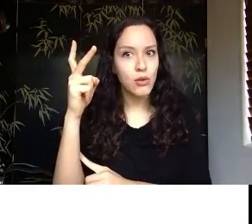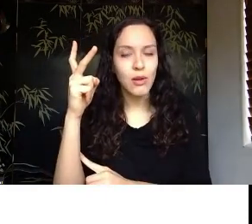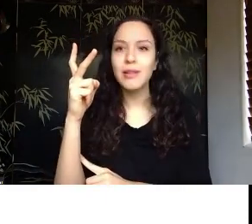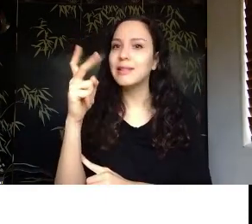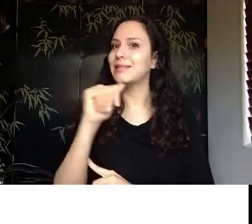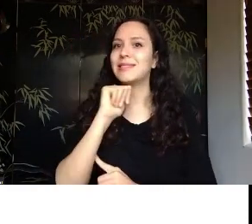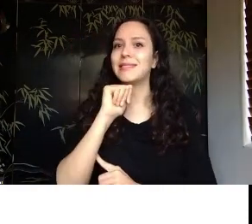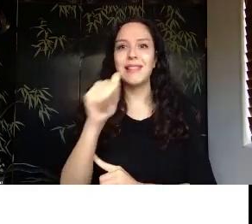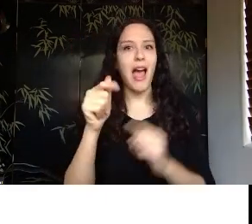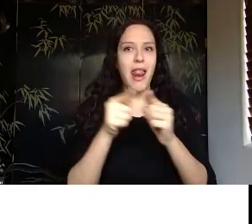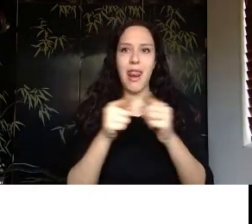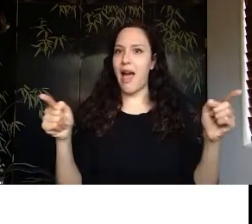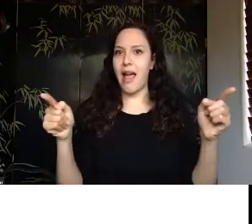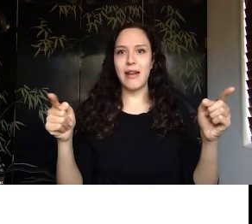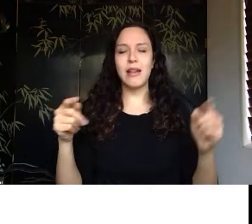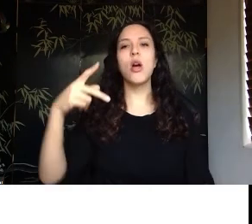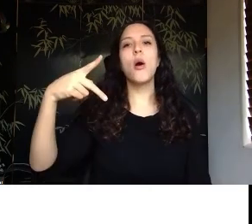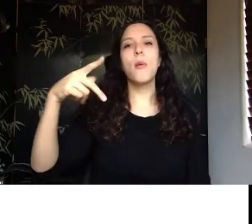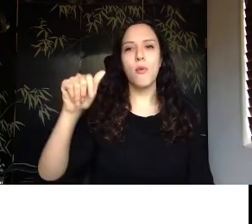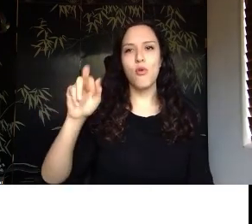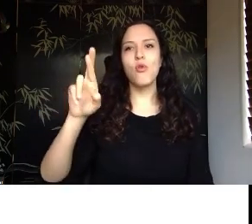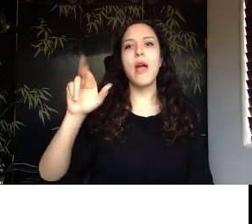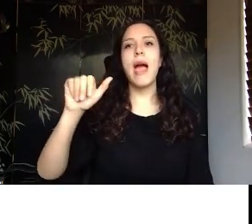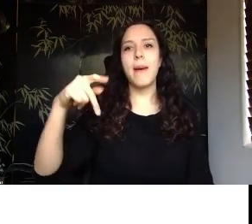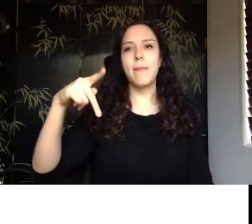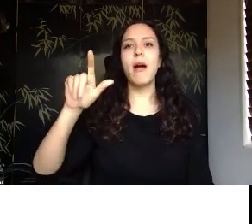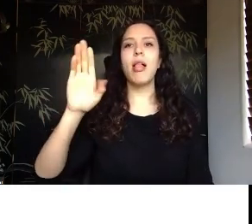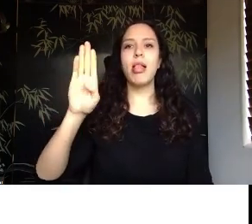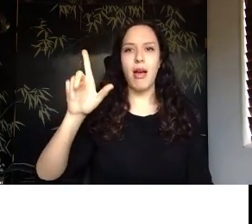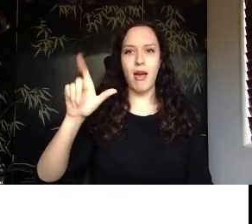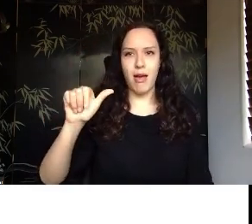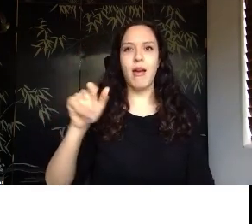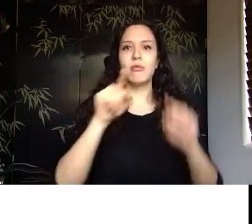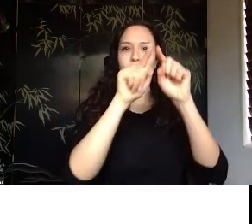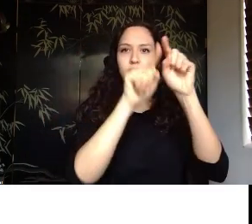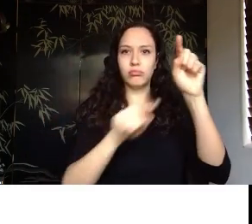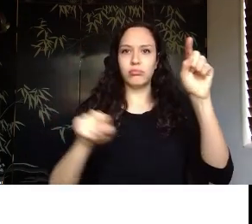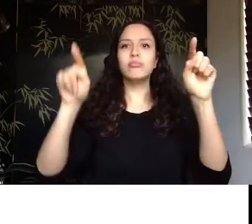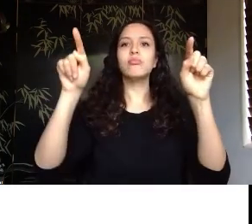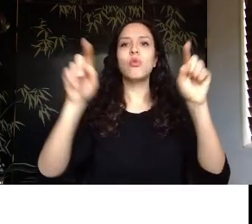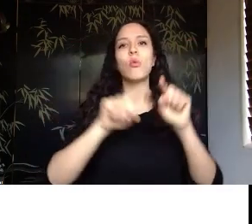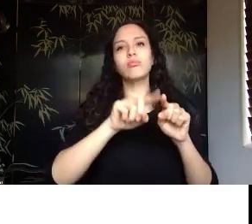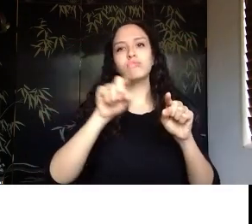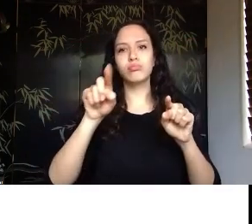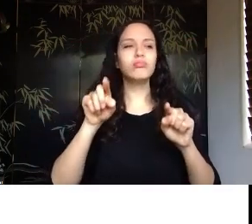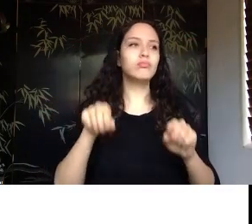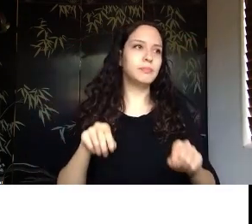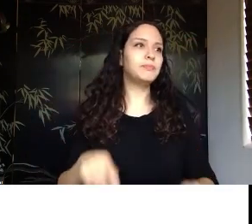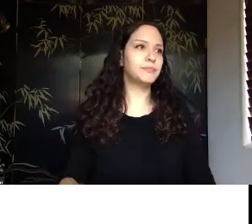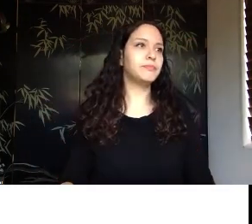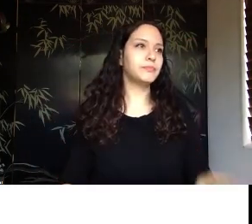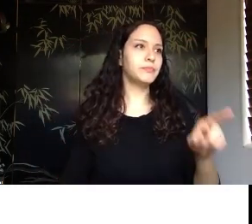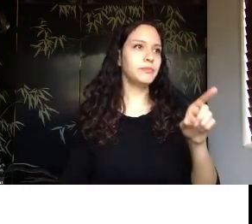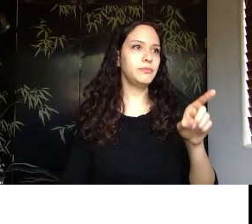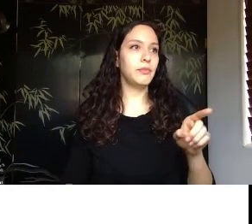this parabola shape, which is like a U. If I have y equals x